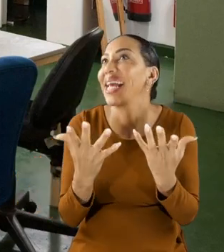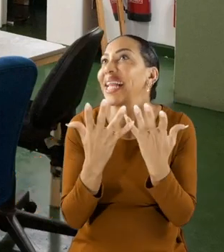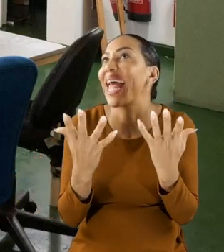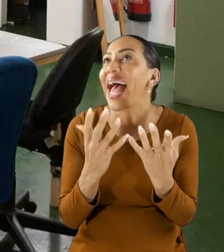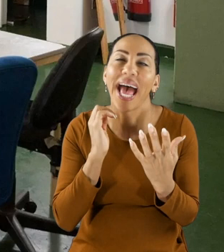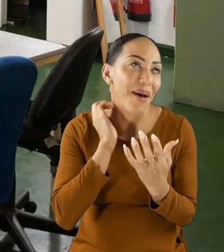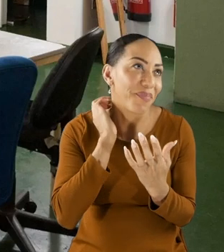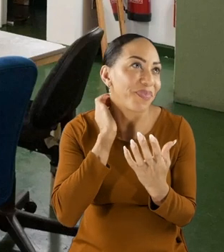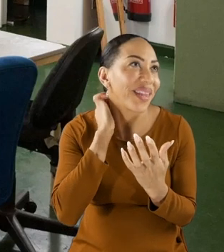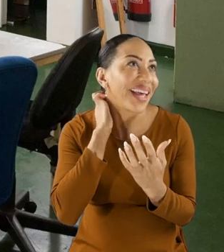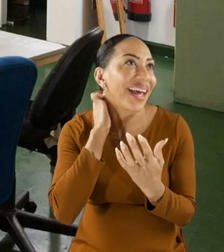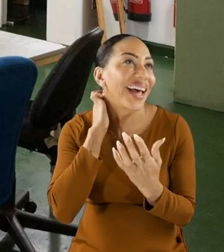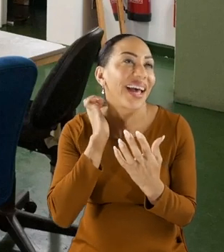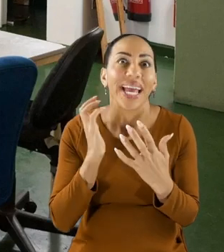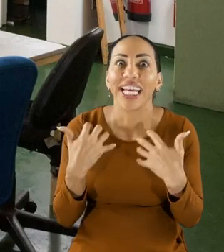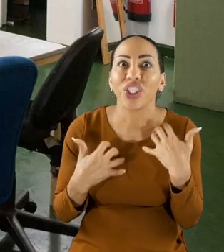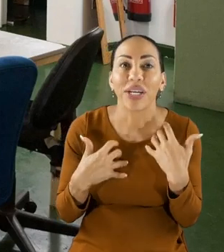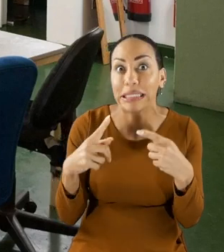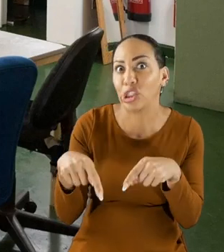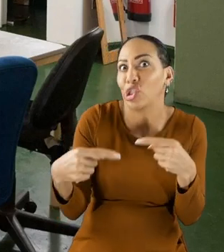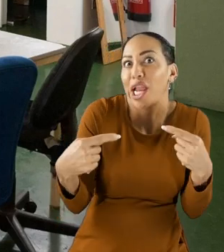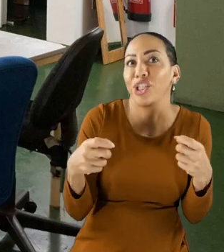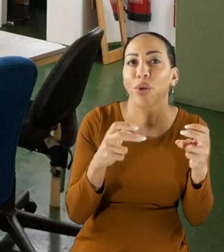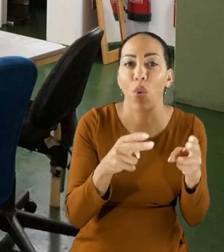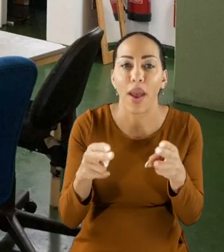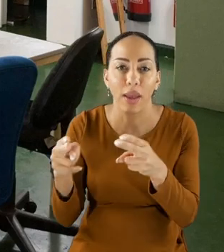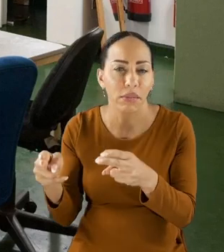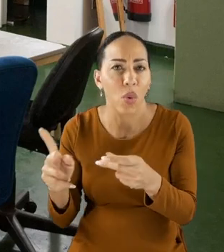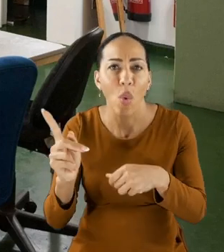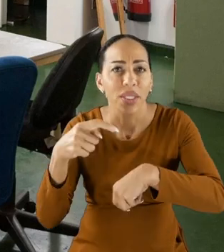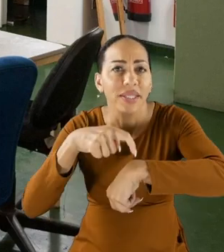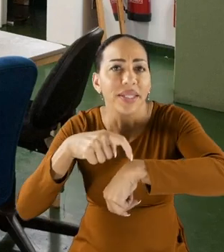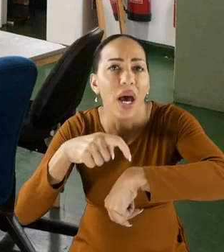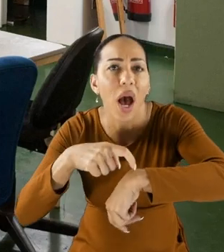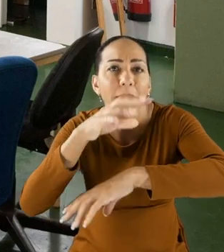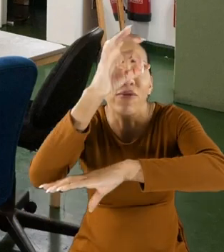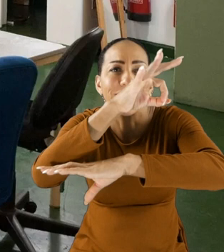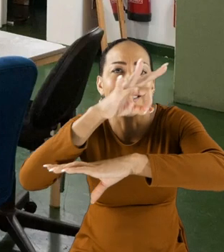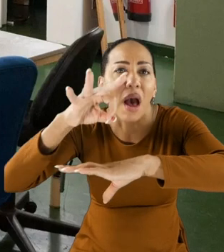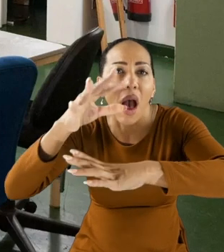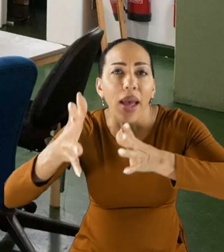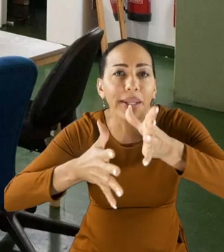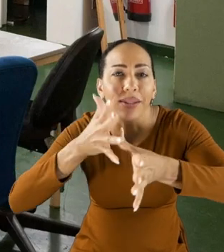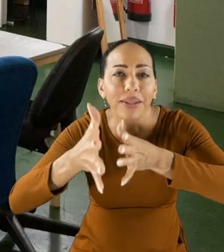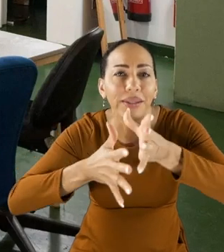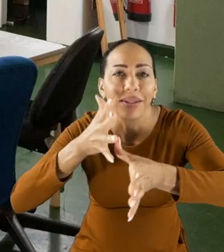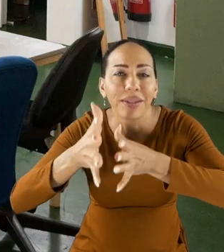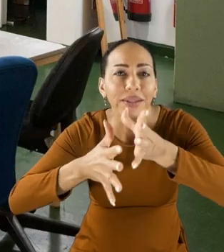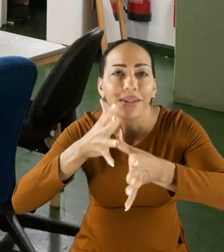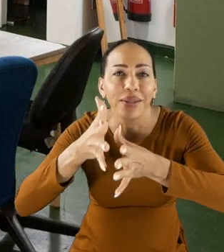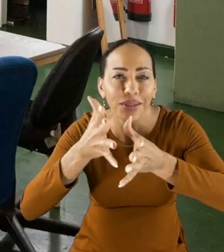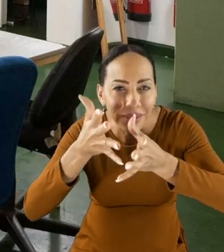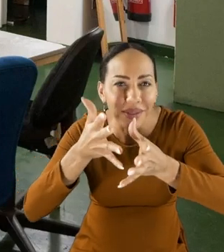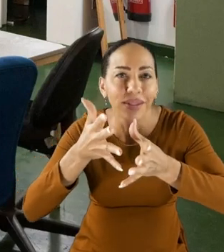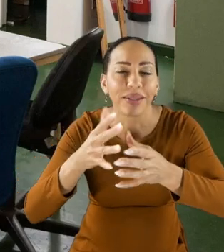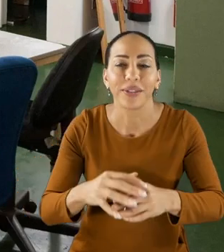ways. I guess I'm wondering how long you find that it takes, like what time, in terms of